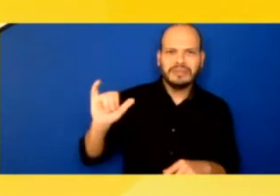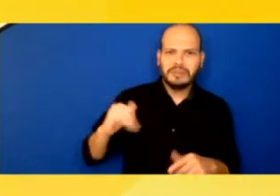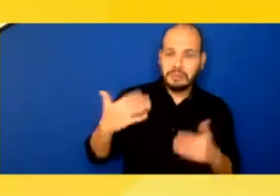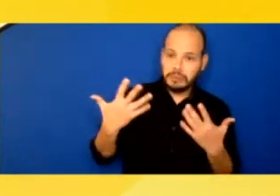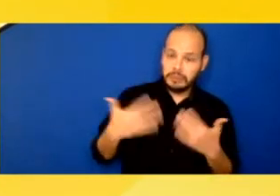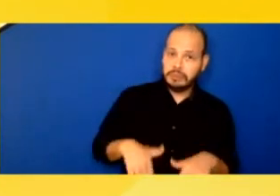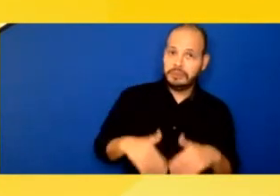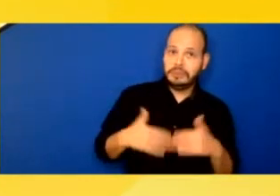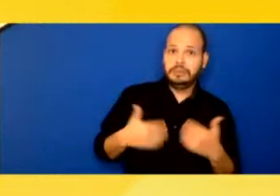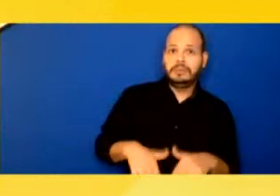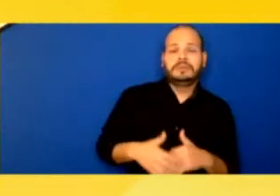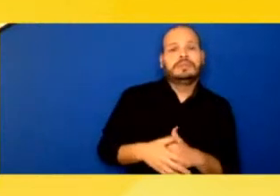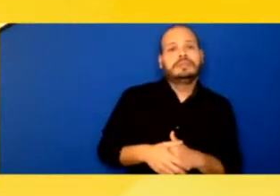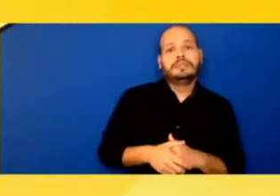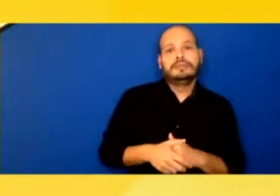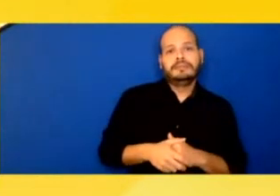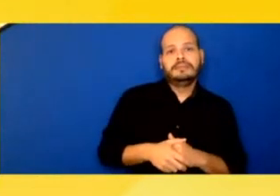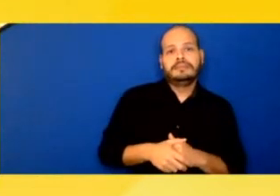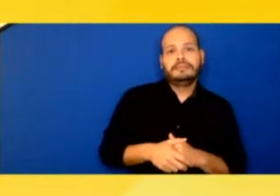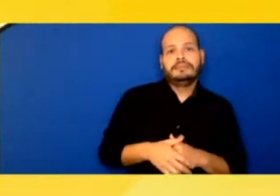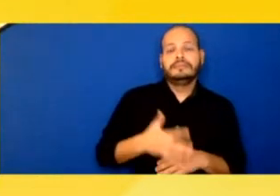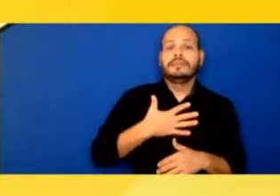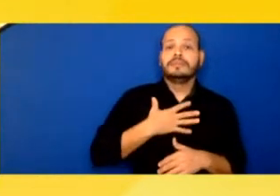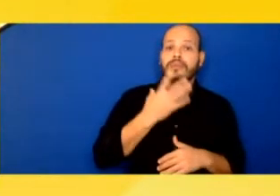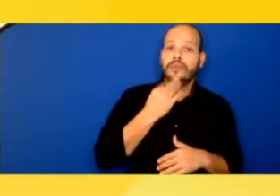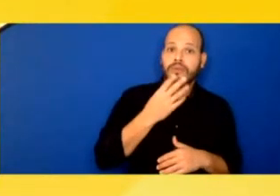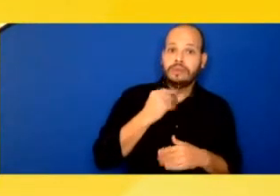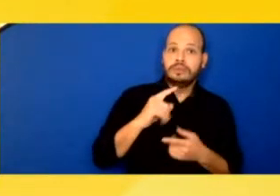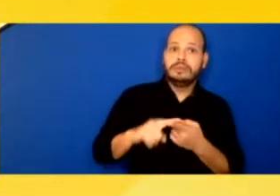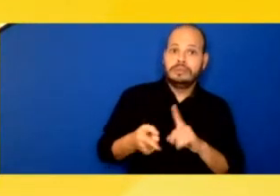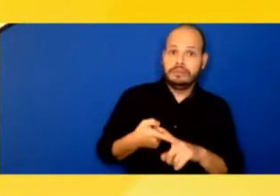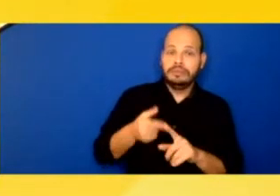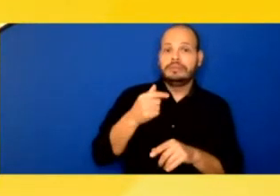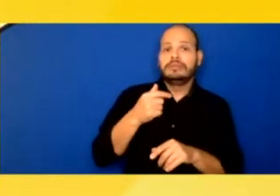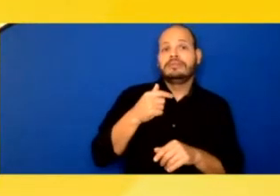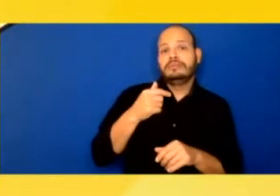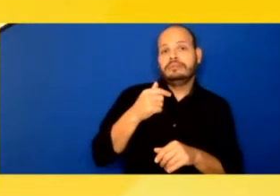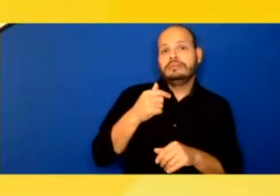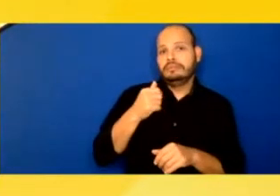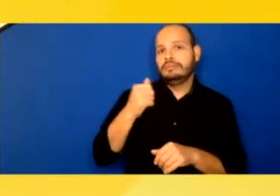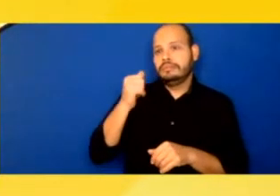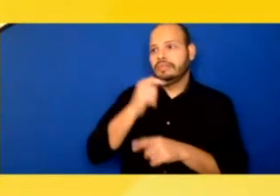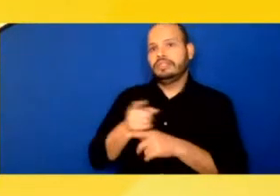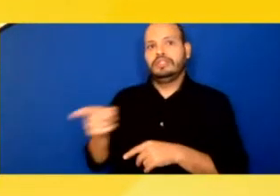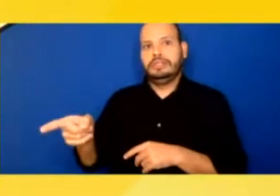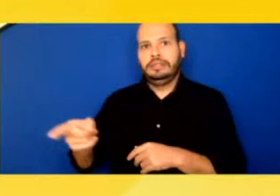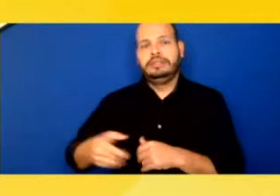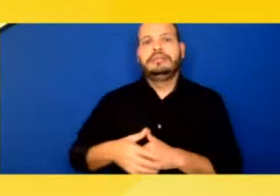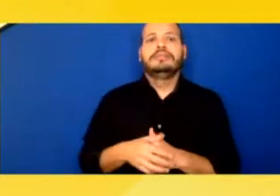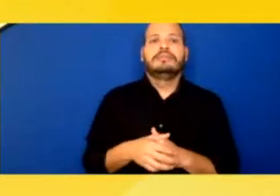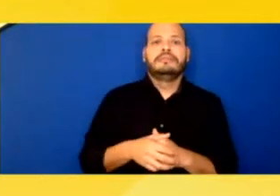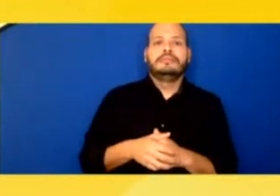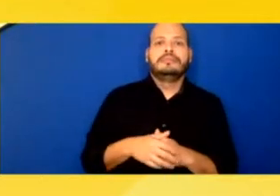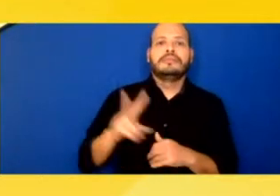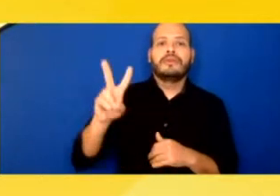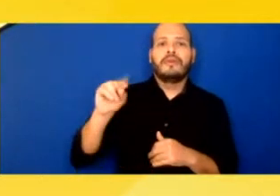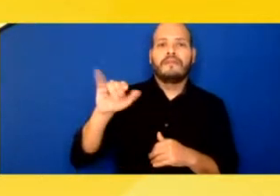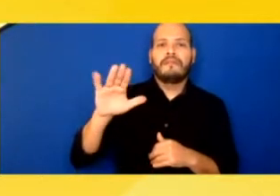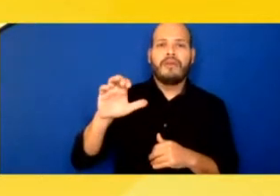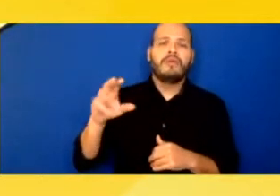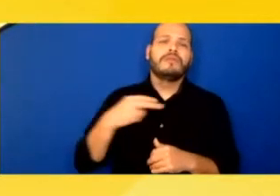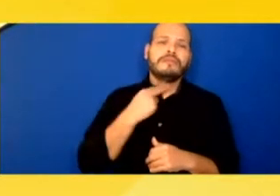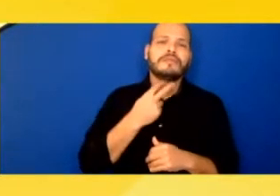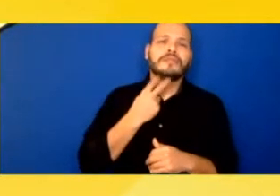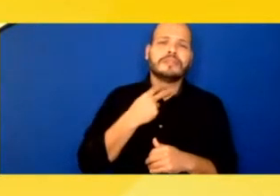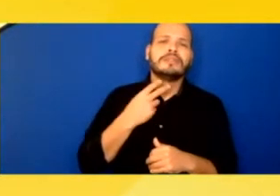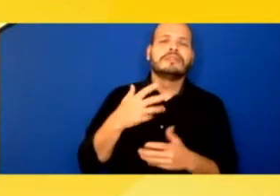the word Hebrew call is the word for voting voice, K-U-L. We got to turn this around. And I know somebody said, well, Reverend Barber,